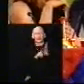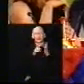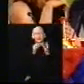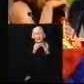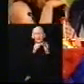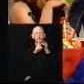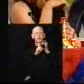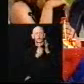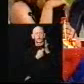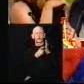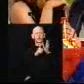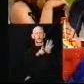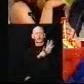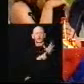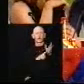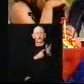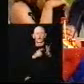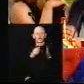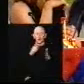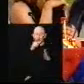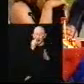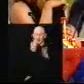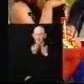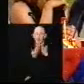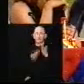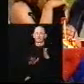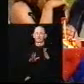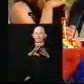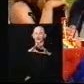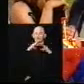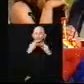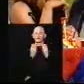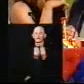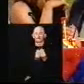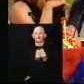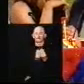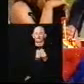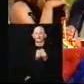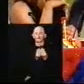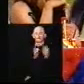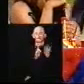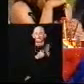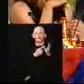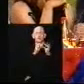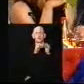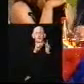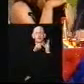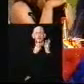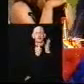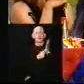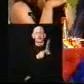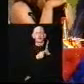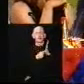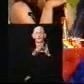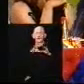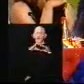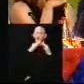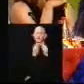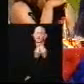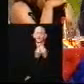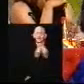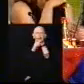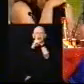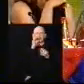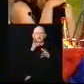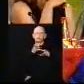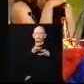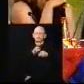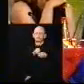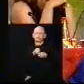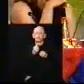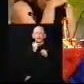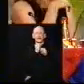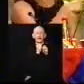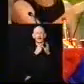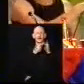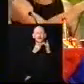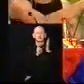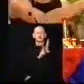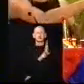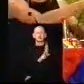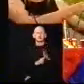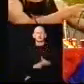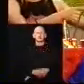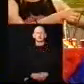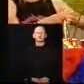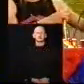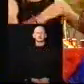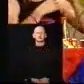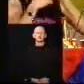ALP Have got everything to gain They can hold Things together With the Nationals And if they get enough votes I think they might Scrap through Come on